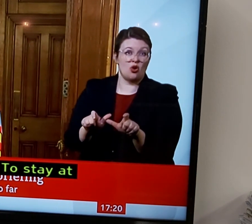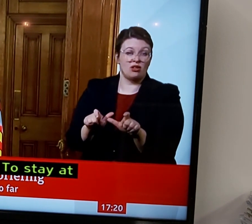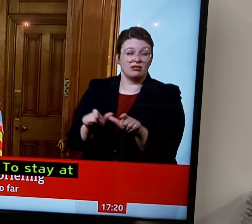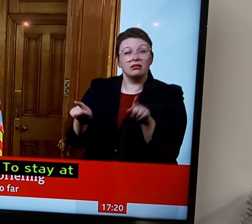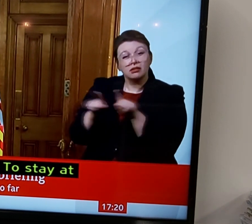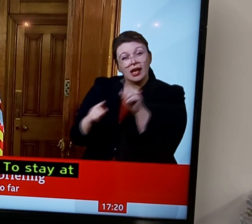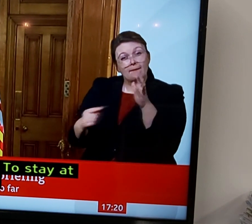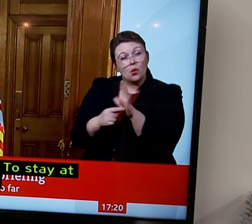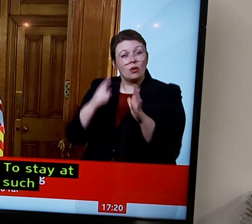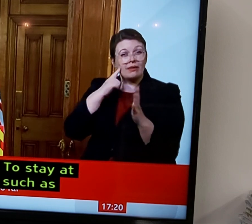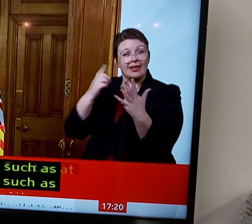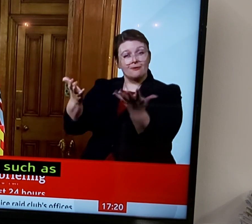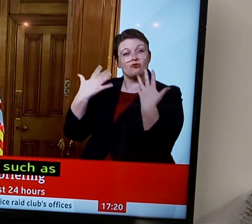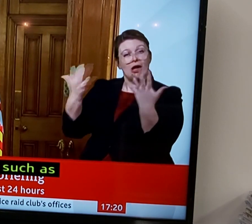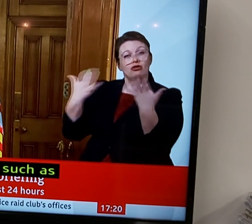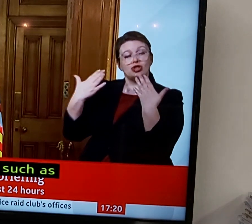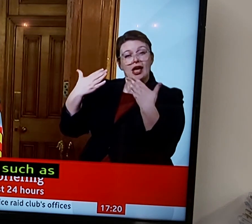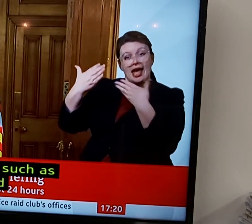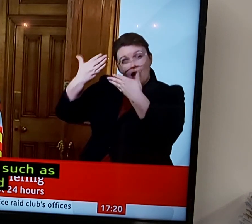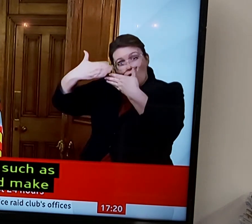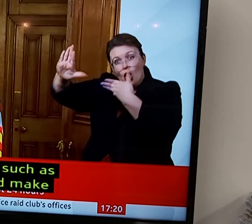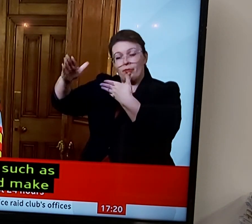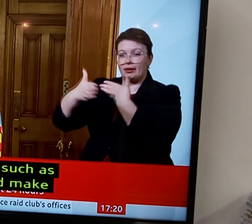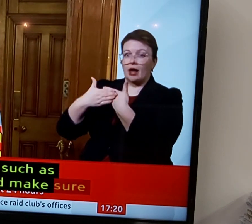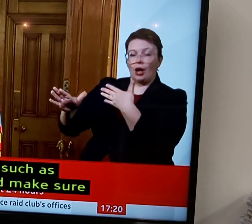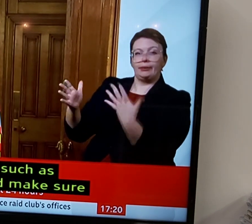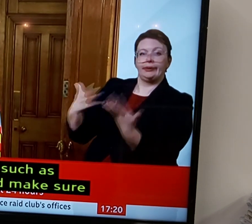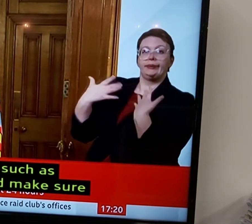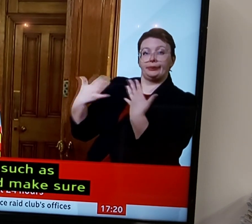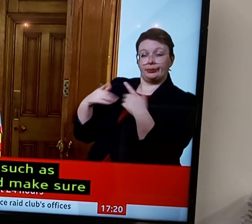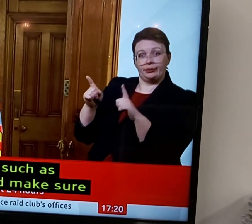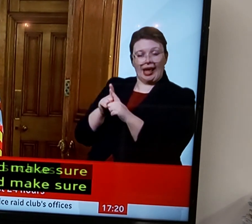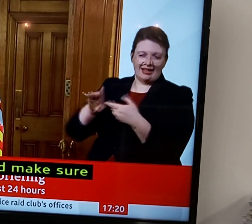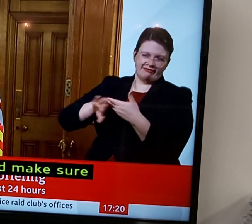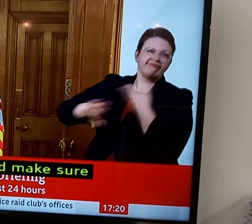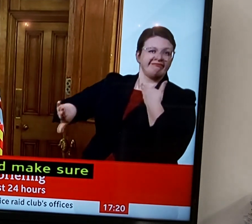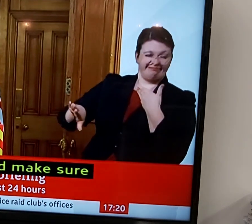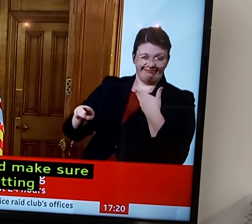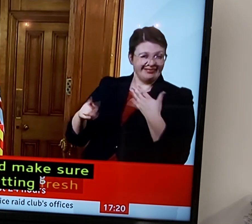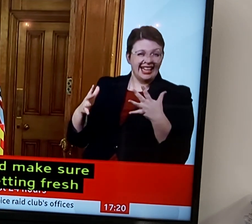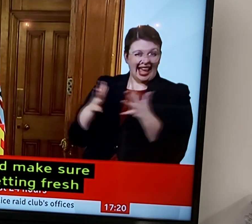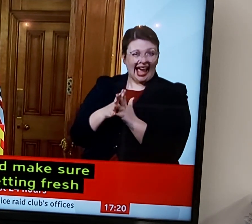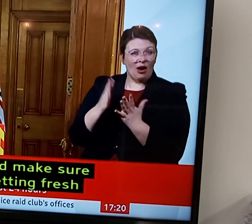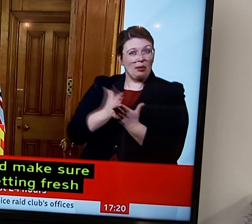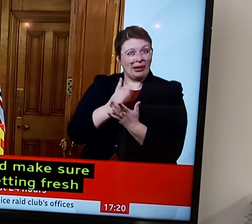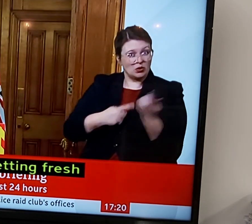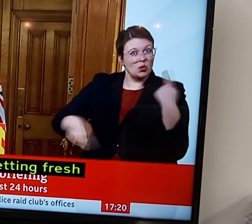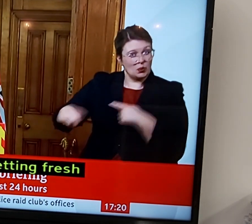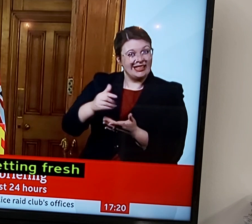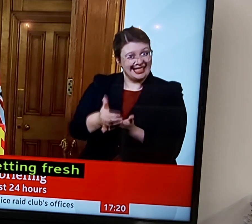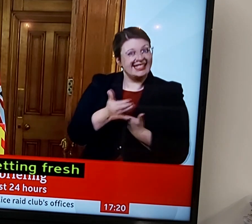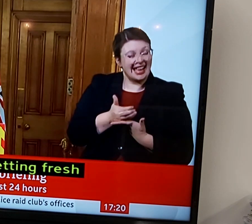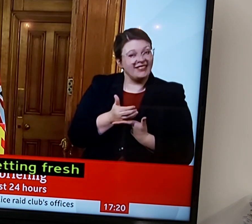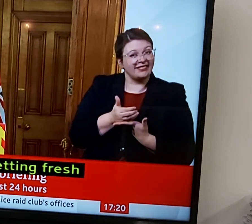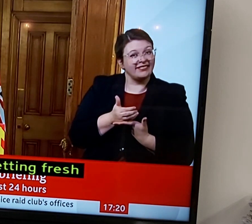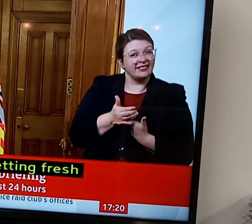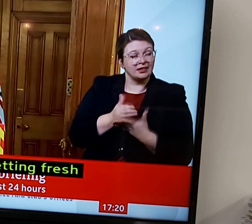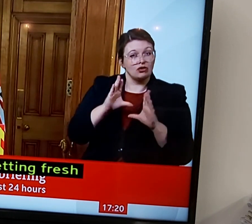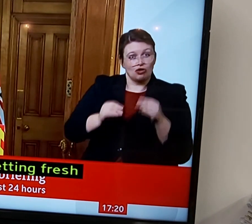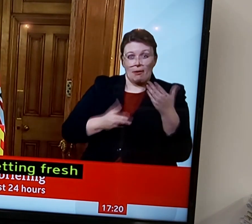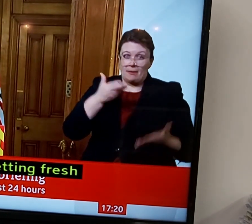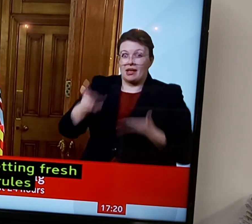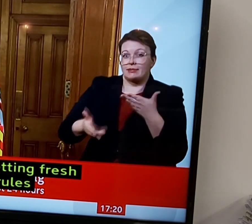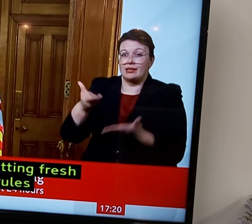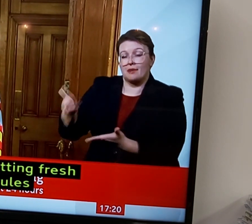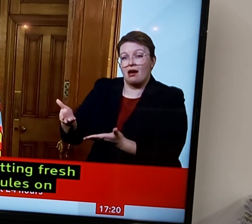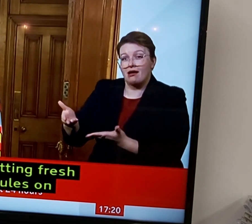air in, and keeping to the rules on social distancing. And that's how we can keep ourselves safe and protect the people around us.